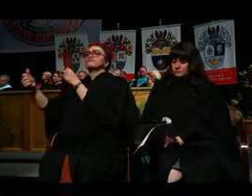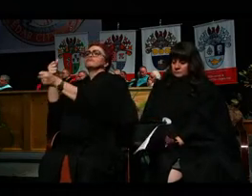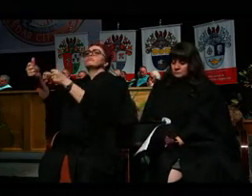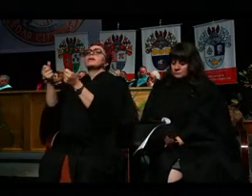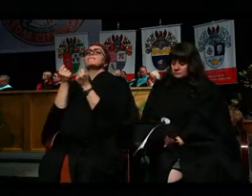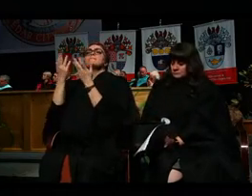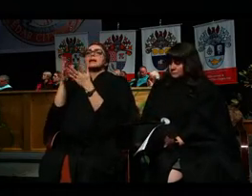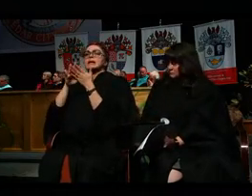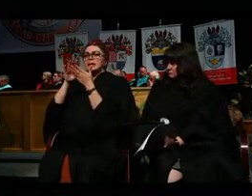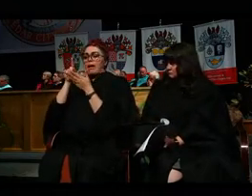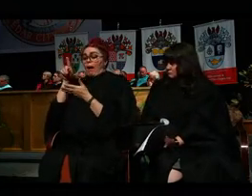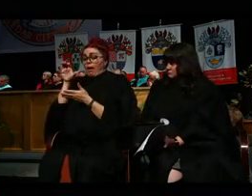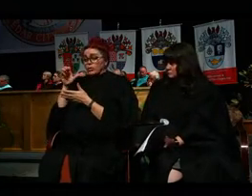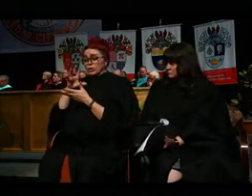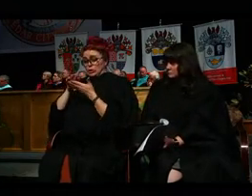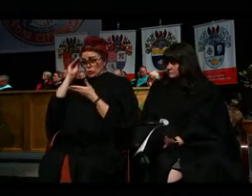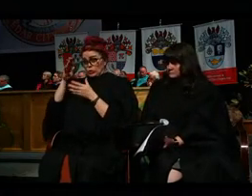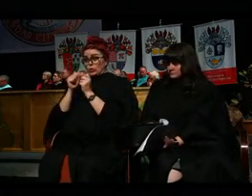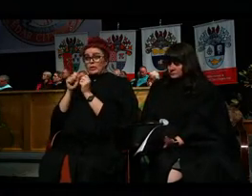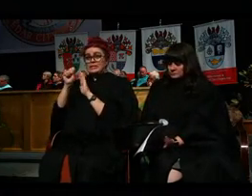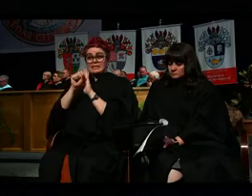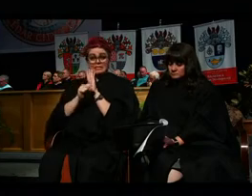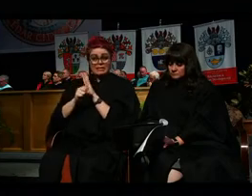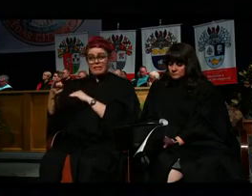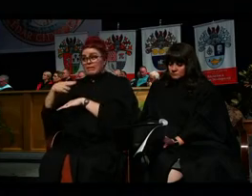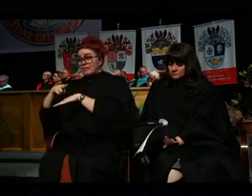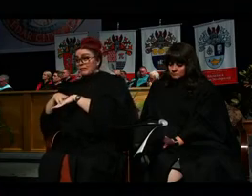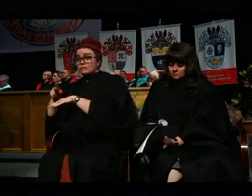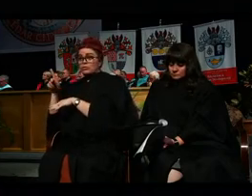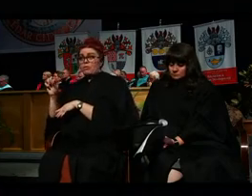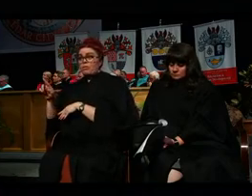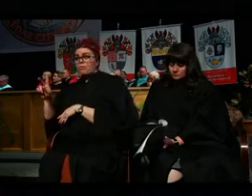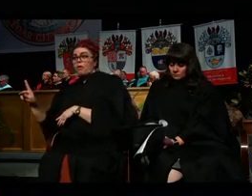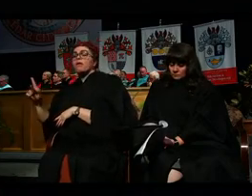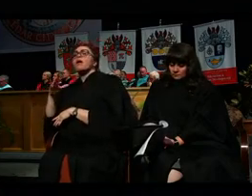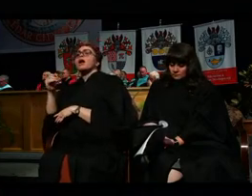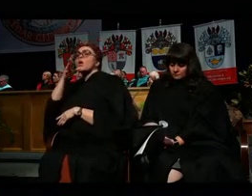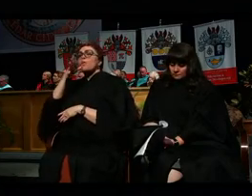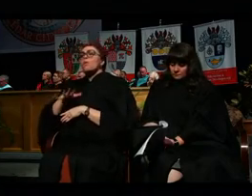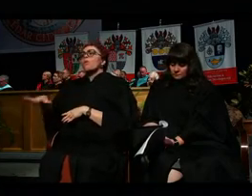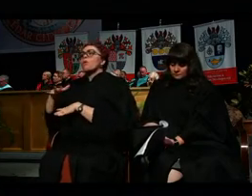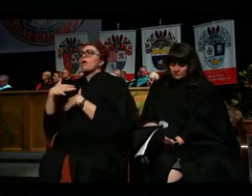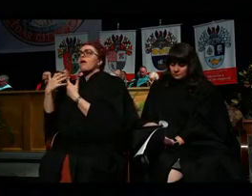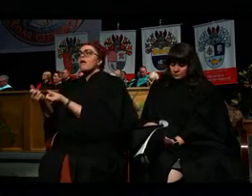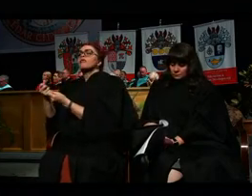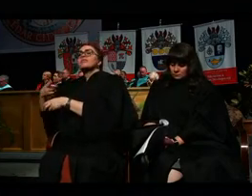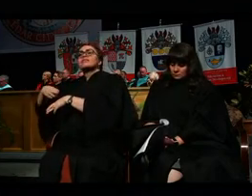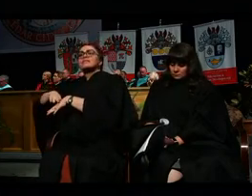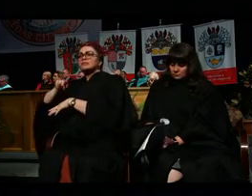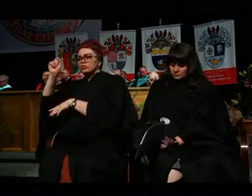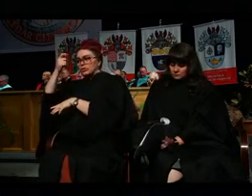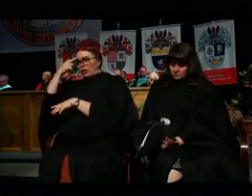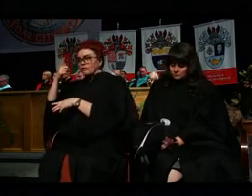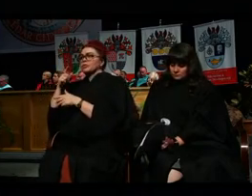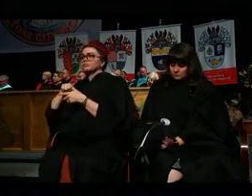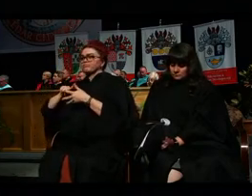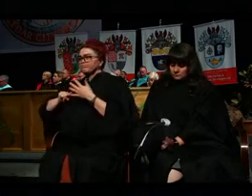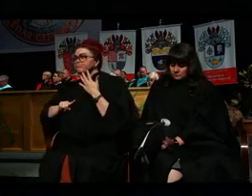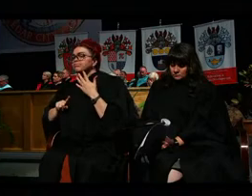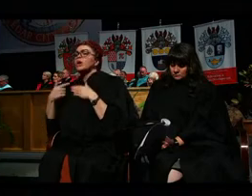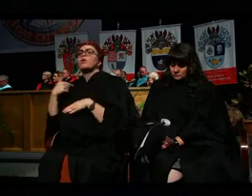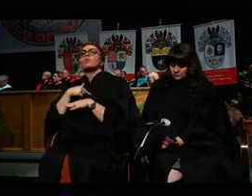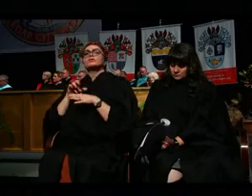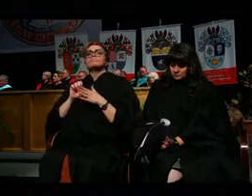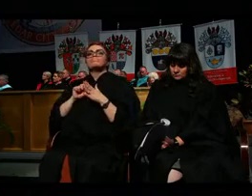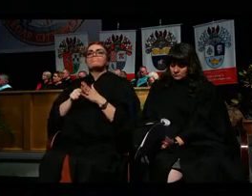parks, and with rural health and local, state, and national government. We enrich the cultural life of our community and region through our